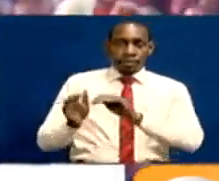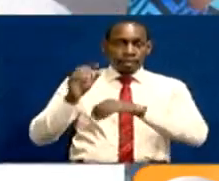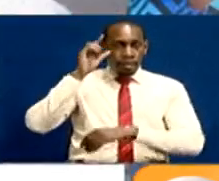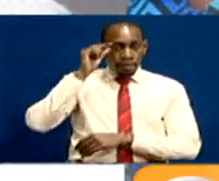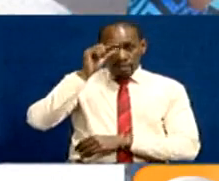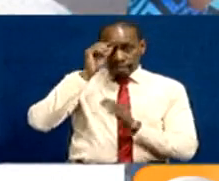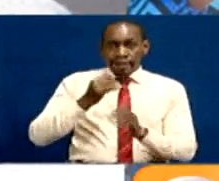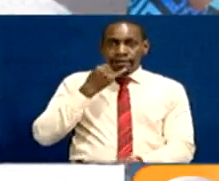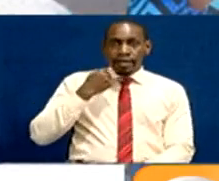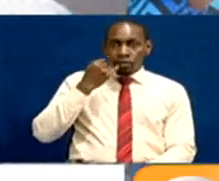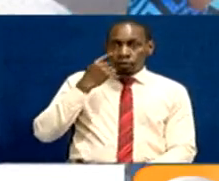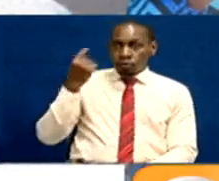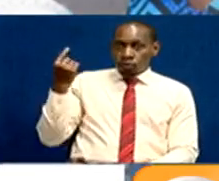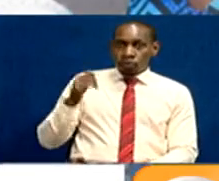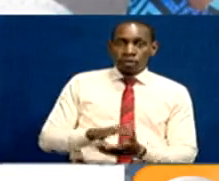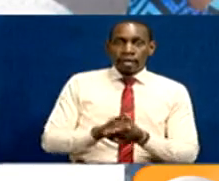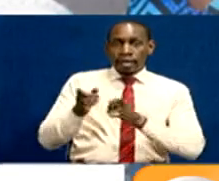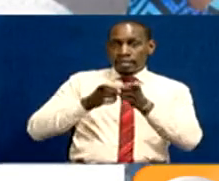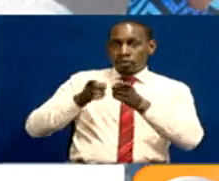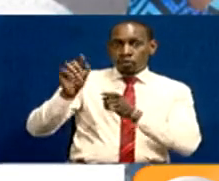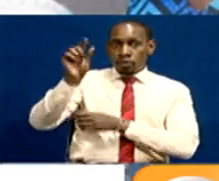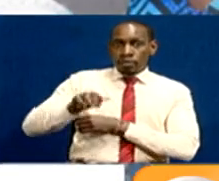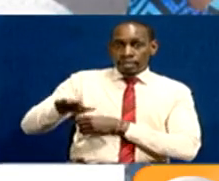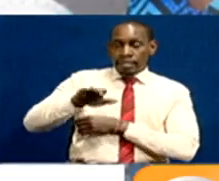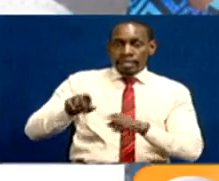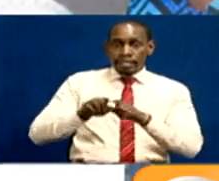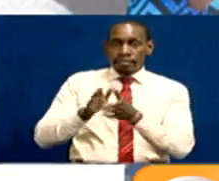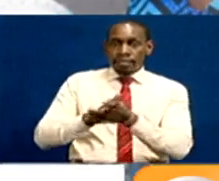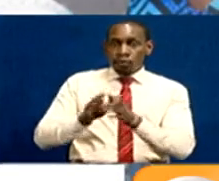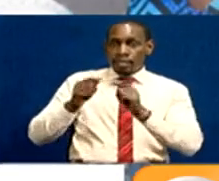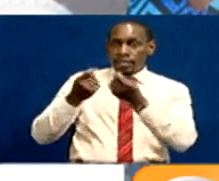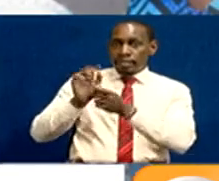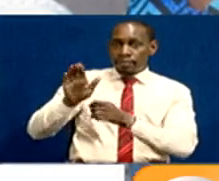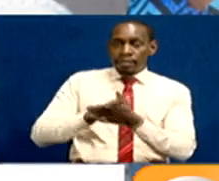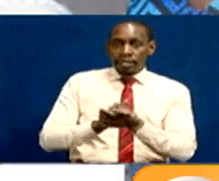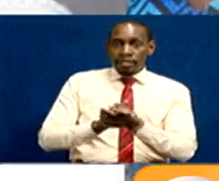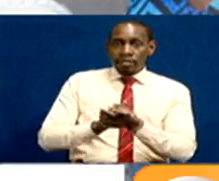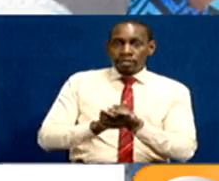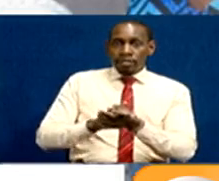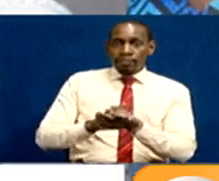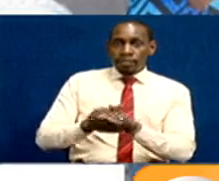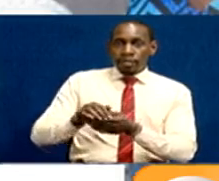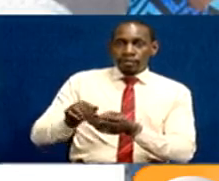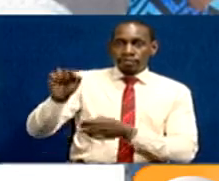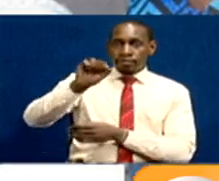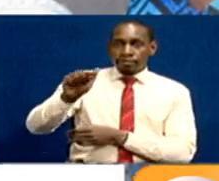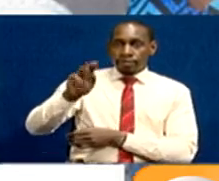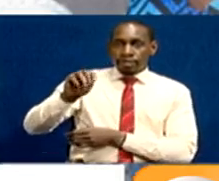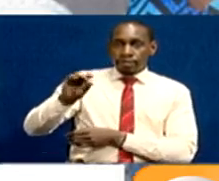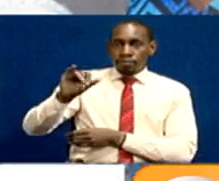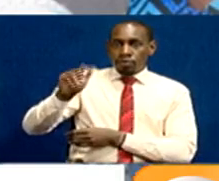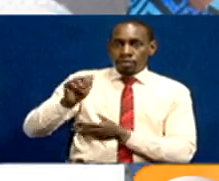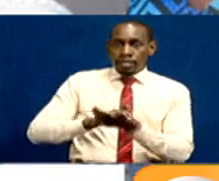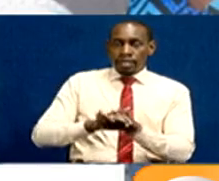Mombasa Governor Ali Hassan Joho will be in charge of the coast and will also in his team have Granton Samboja, Suleiman